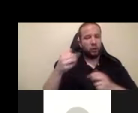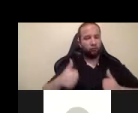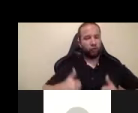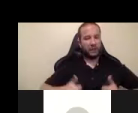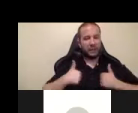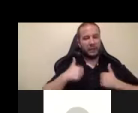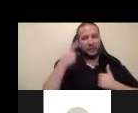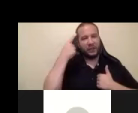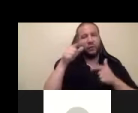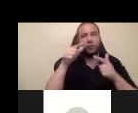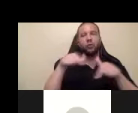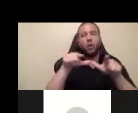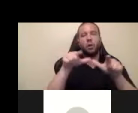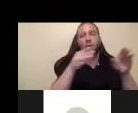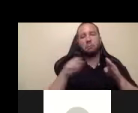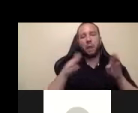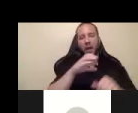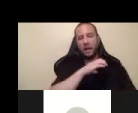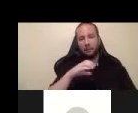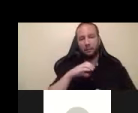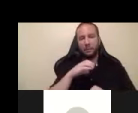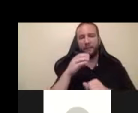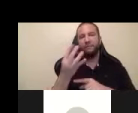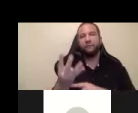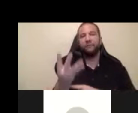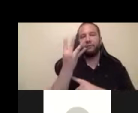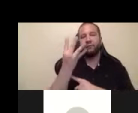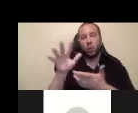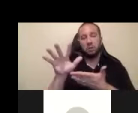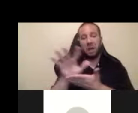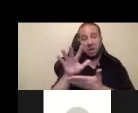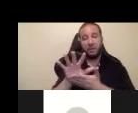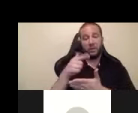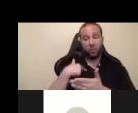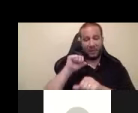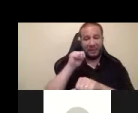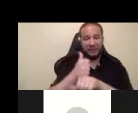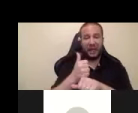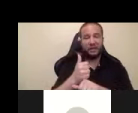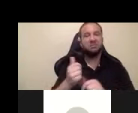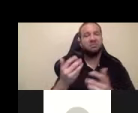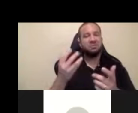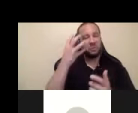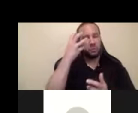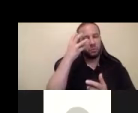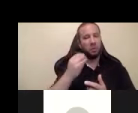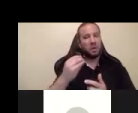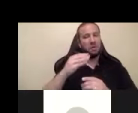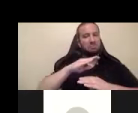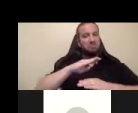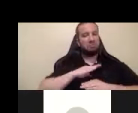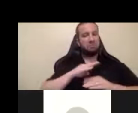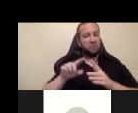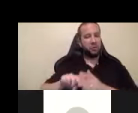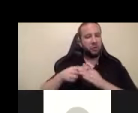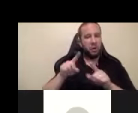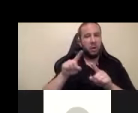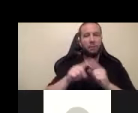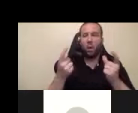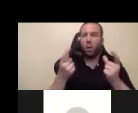local planning. The 4 documents are a good start, but what we really need is